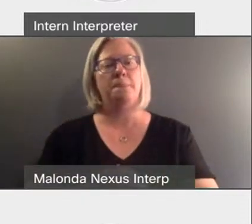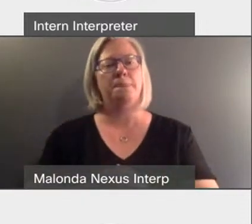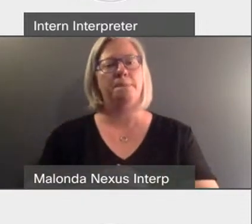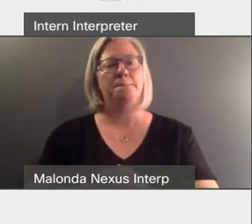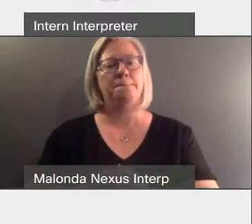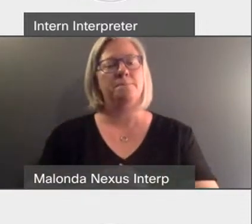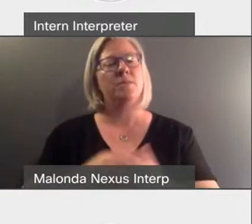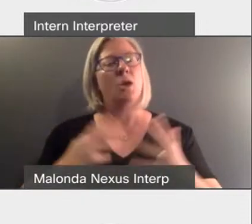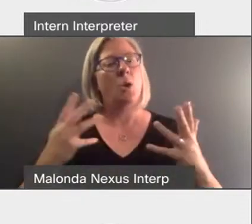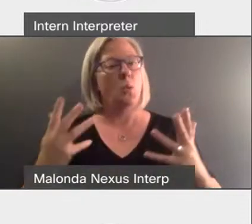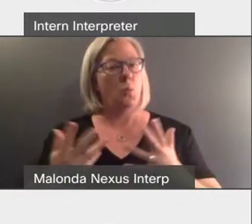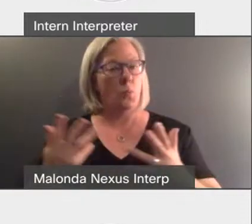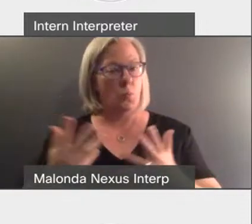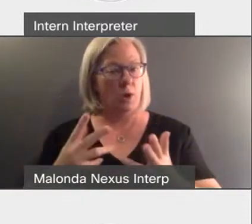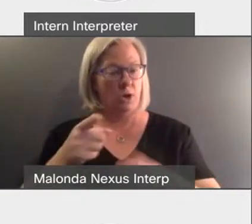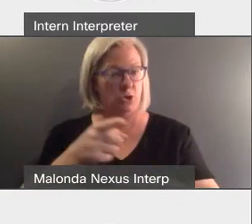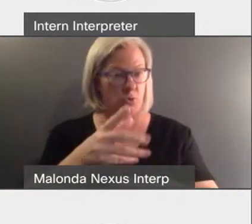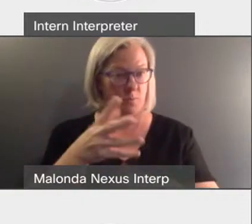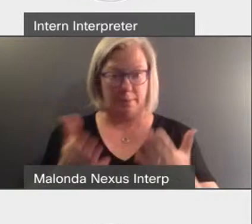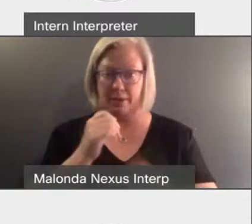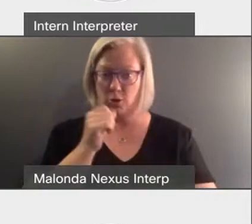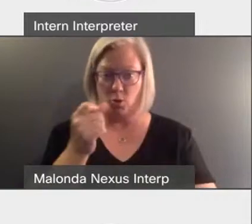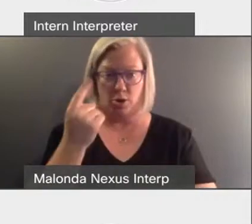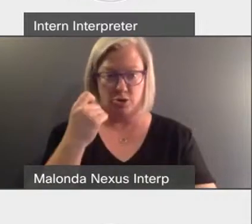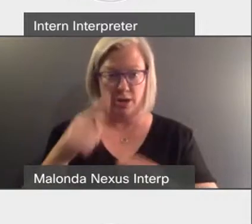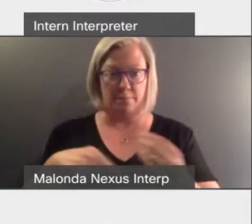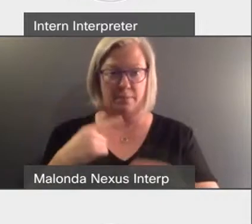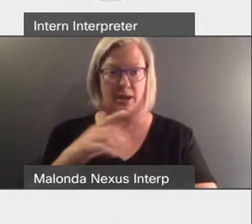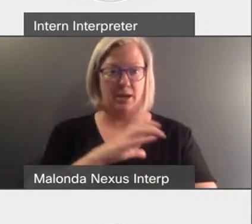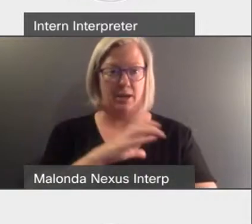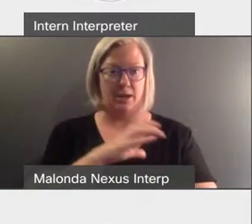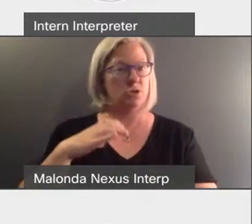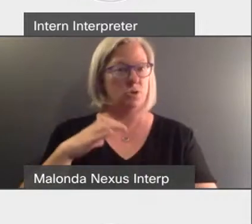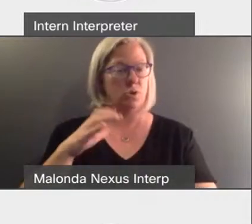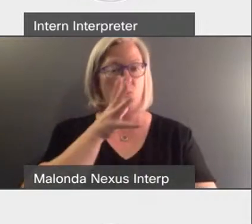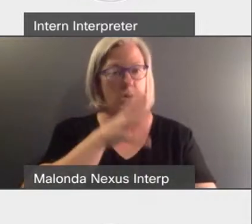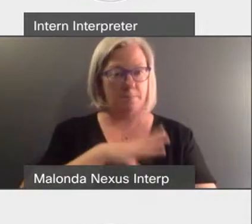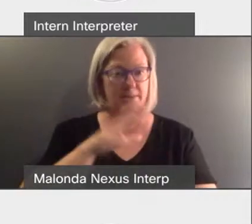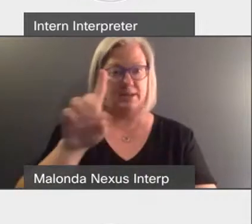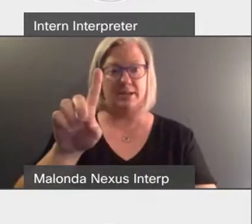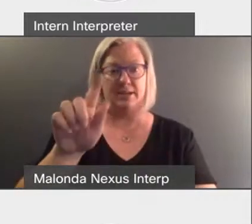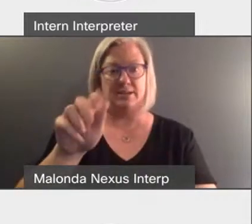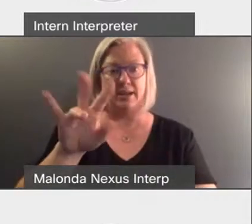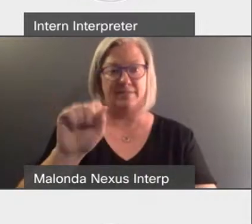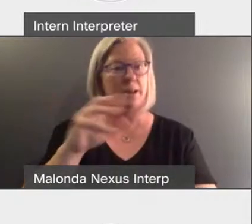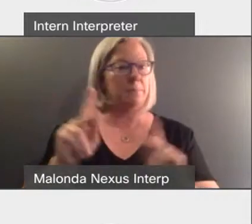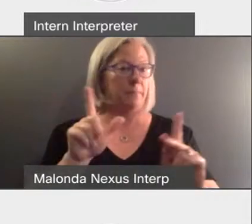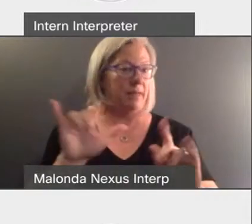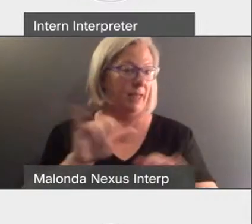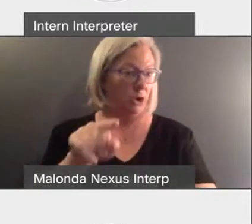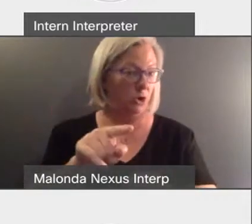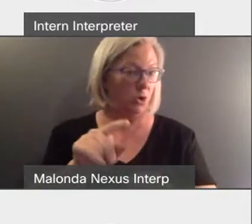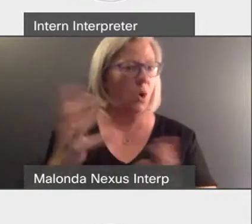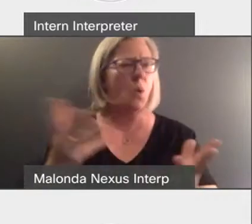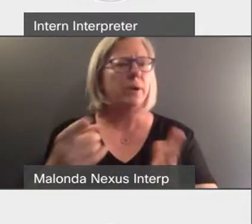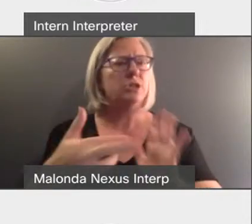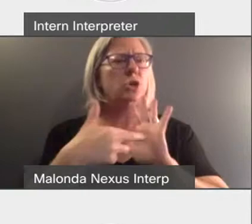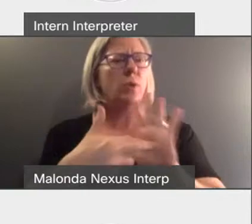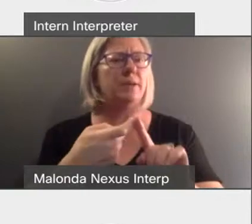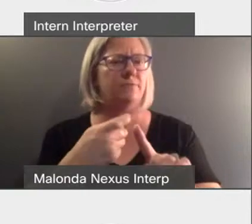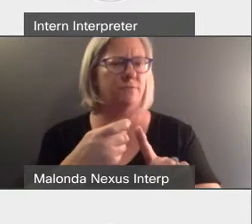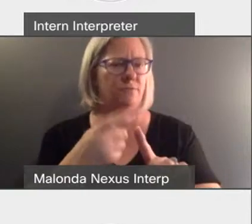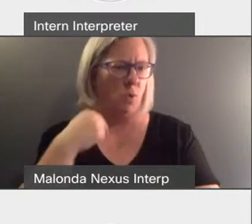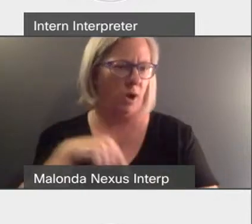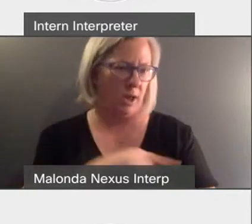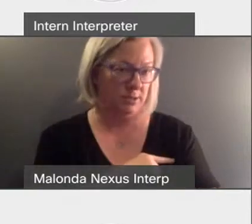What Wagle and maybe you don't understand about Congresswoman Davids and people like her is what she represents to so many of us.